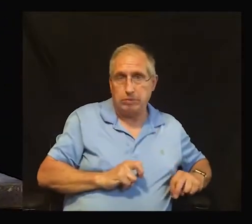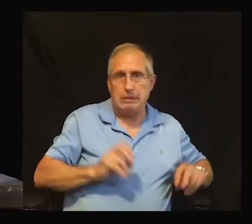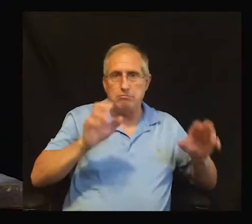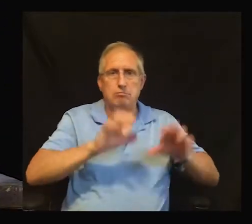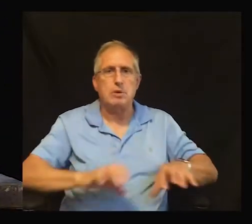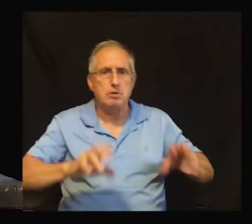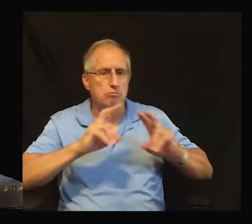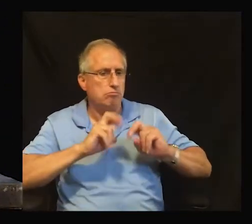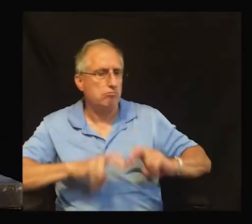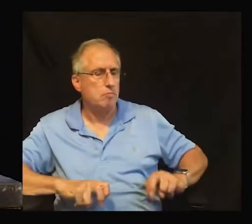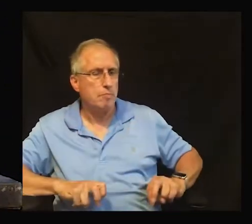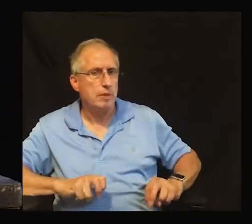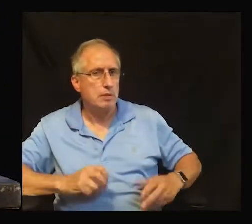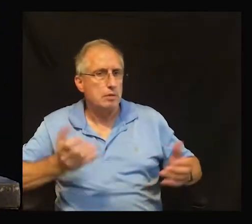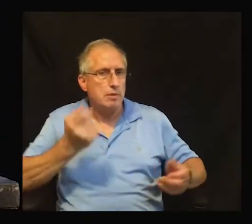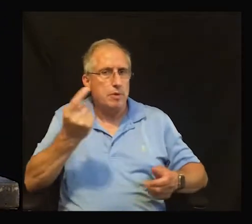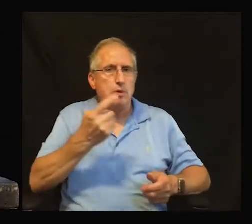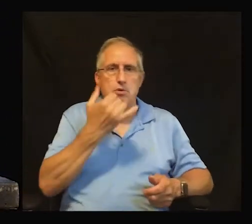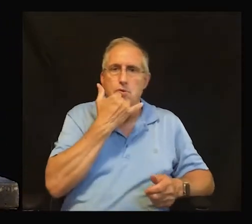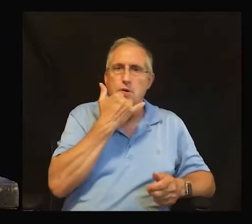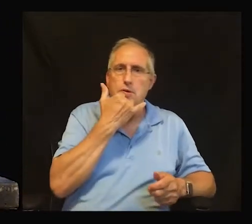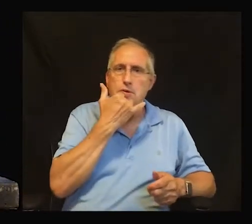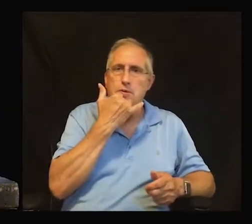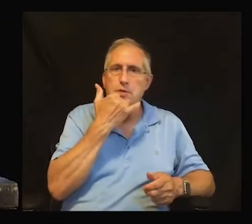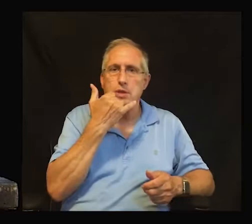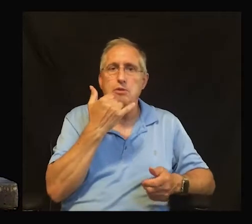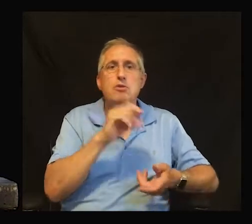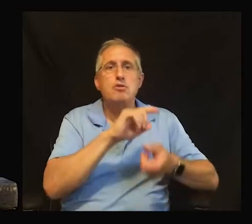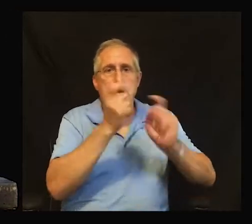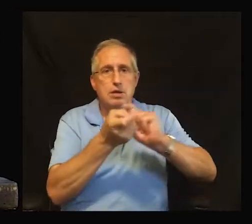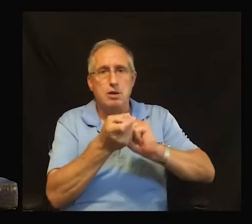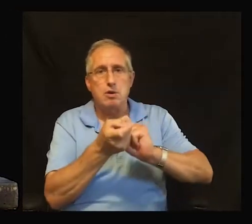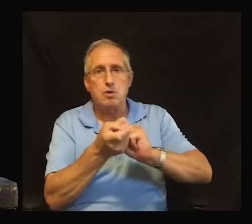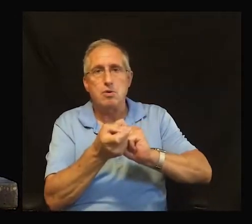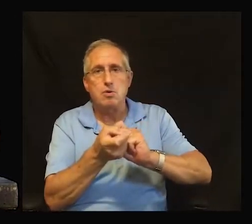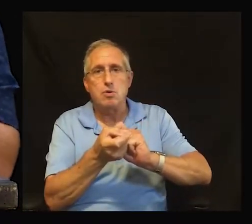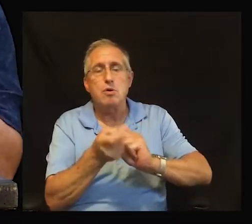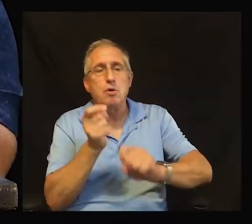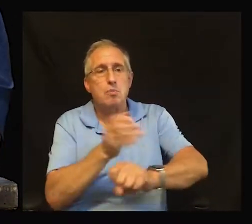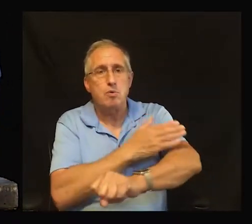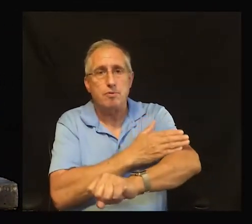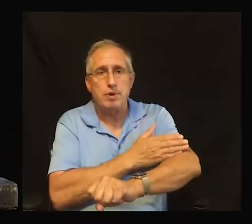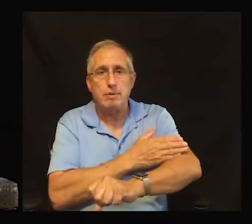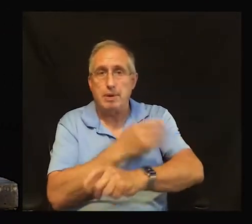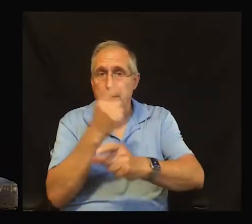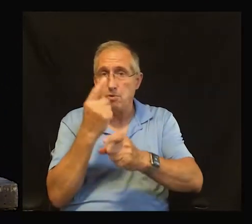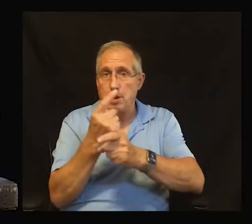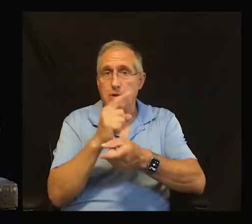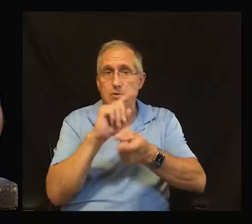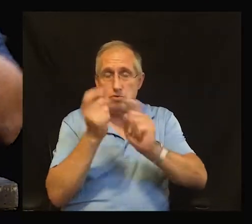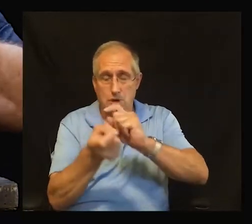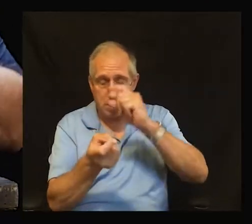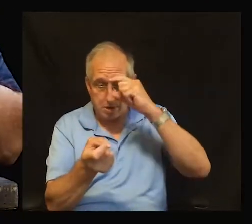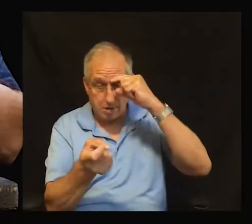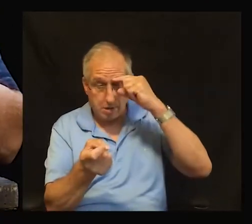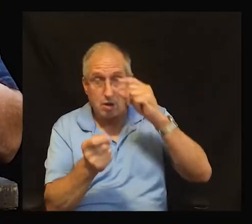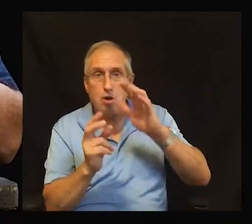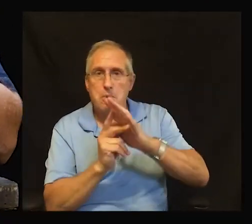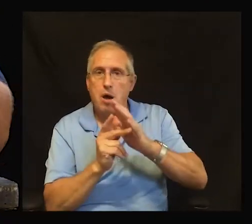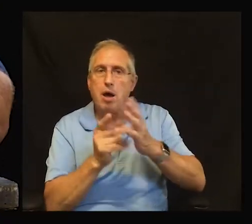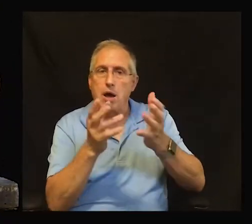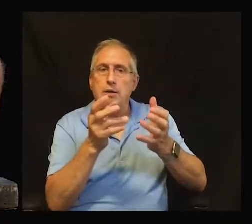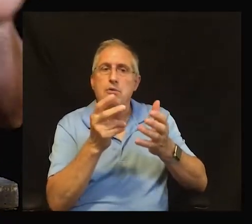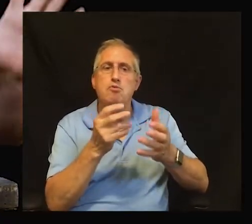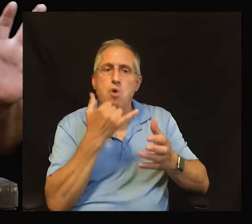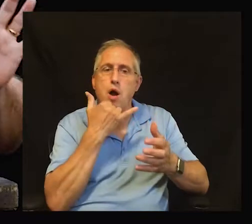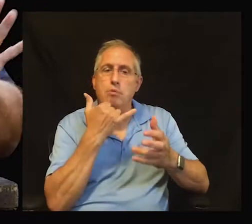actions. And if something is wrong, then go make it right. And Paul's taking a little twist on that. Paul's saying, no, listen, I want you to, deal with those things that